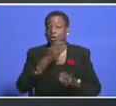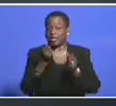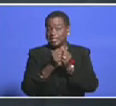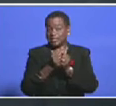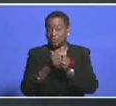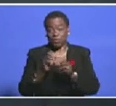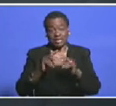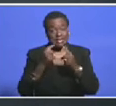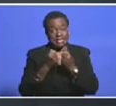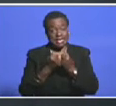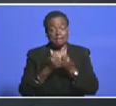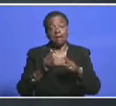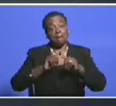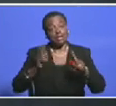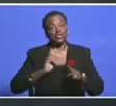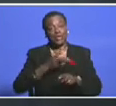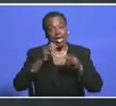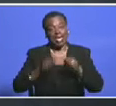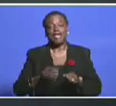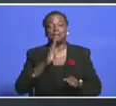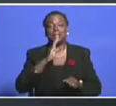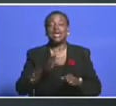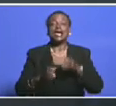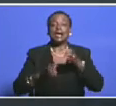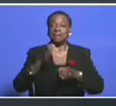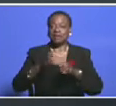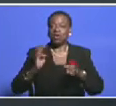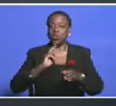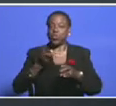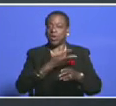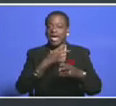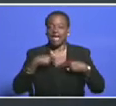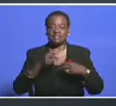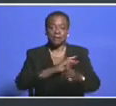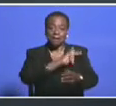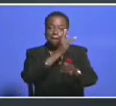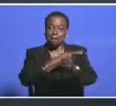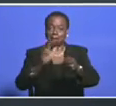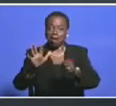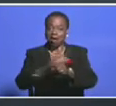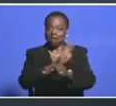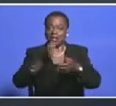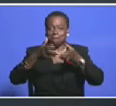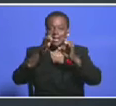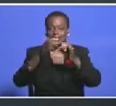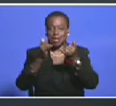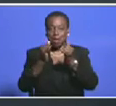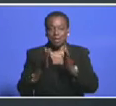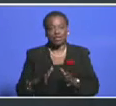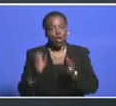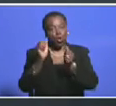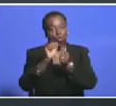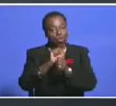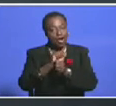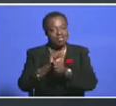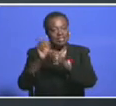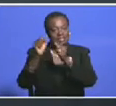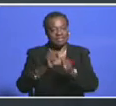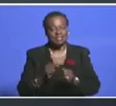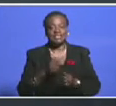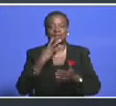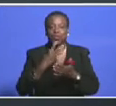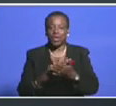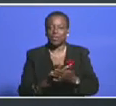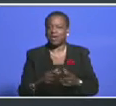competitive with this group. We have some very powerful basketball players. Our guys work within our system well. And we just want to have a